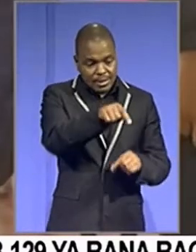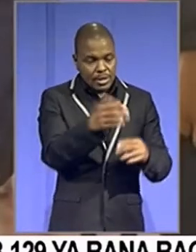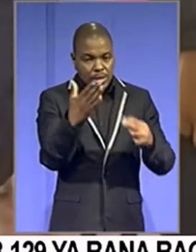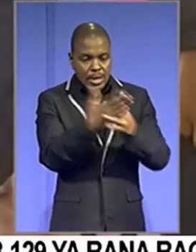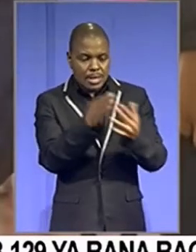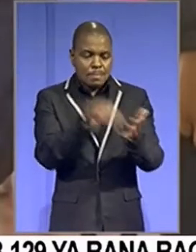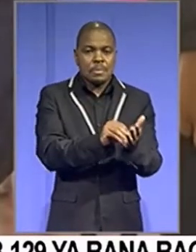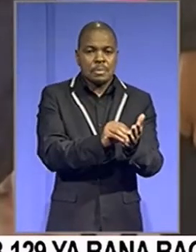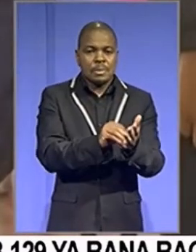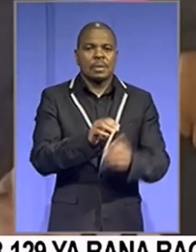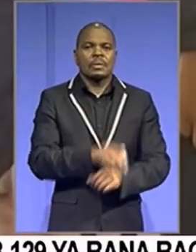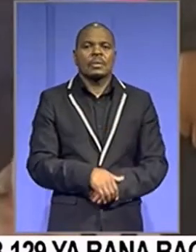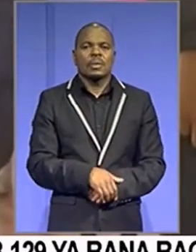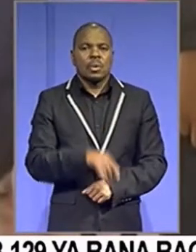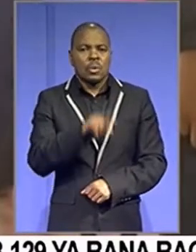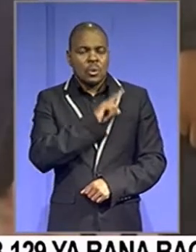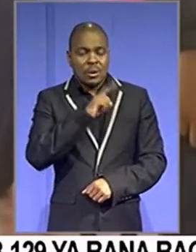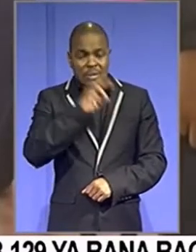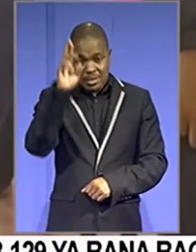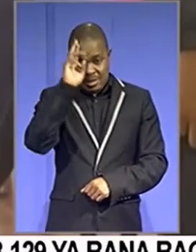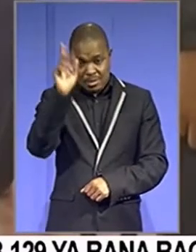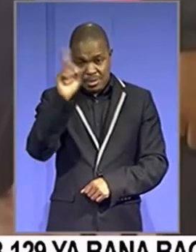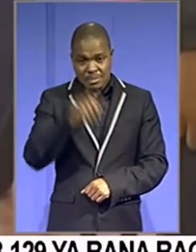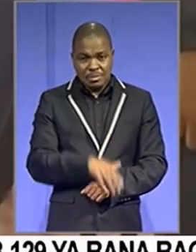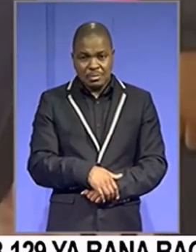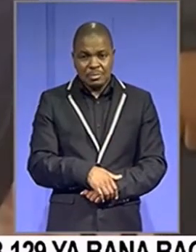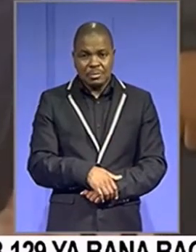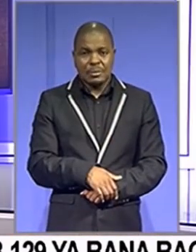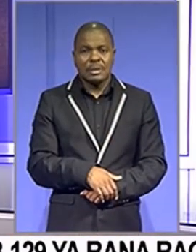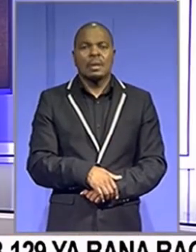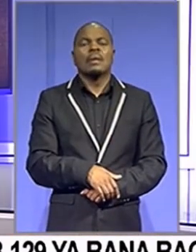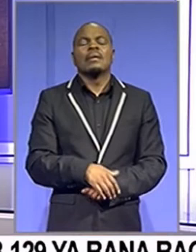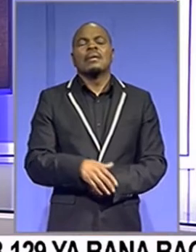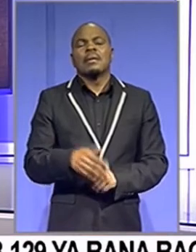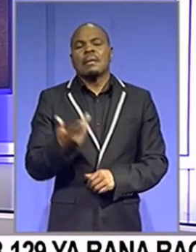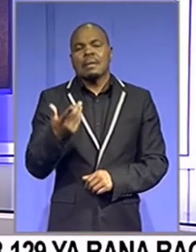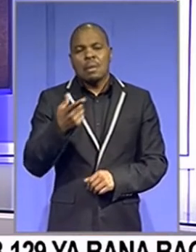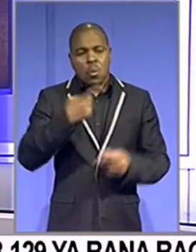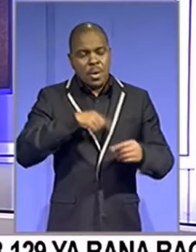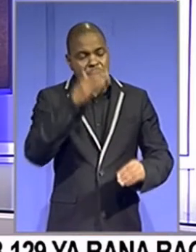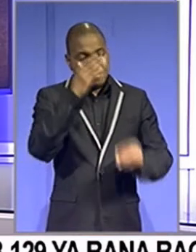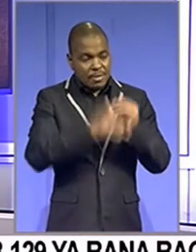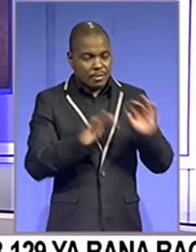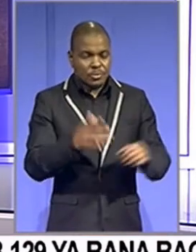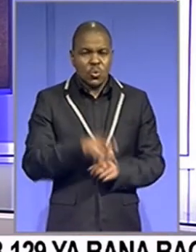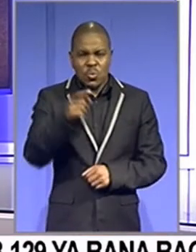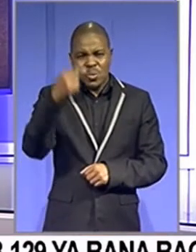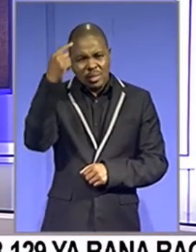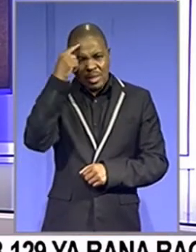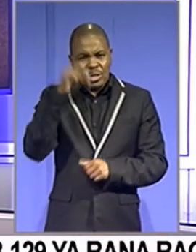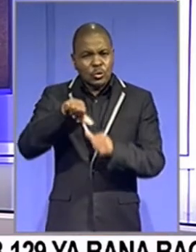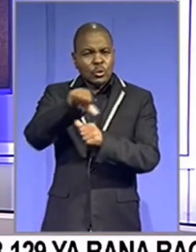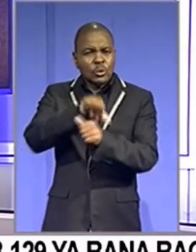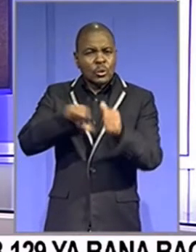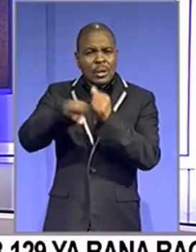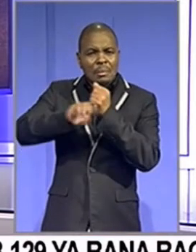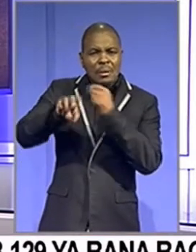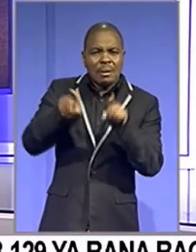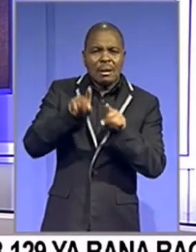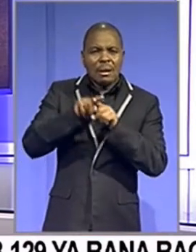molato ka gore le tla gopola ge re ruma ngaka le bona o ka re marangrang a dikgokagano go swana le